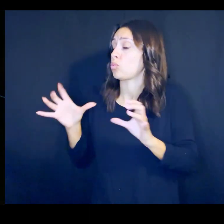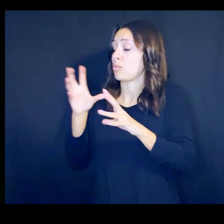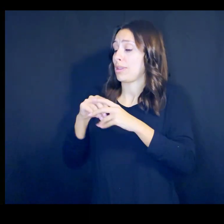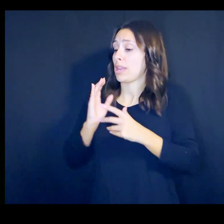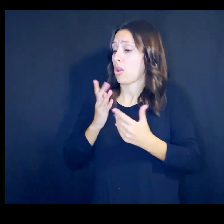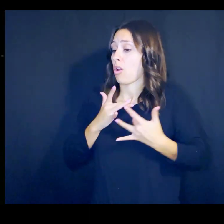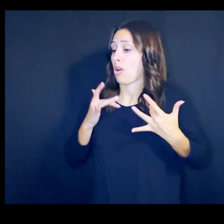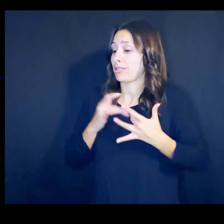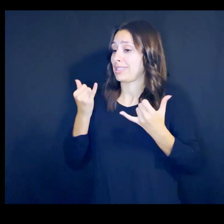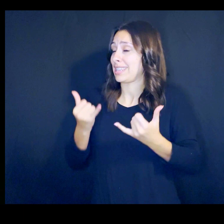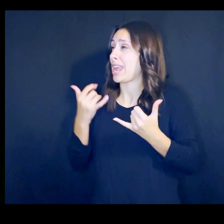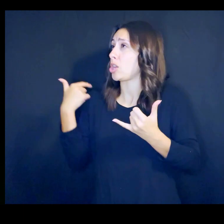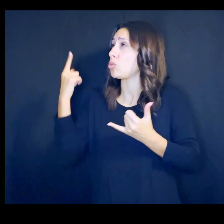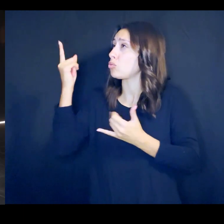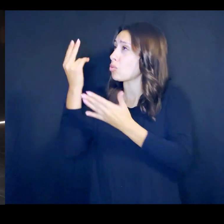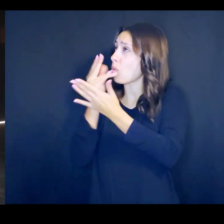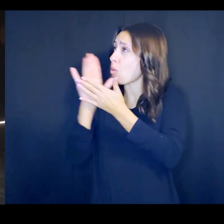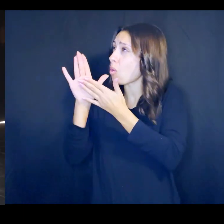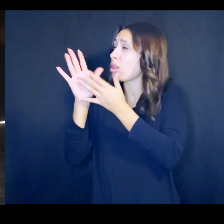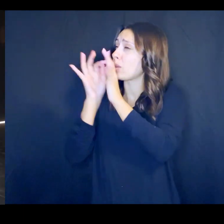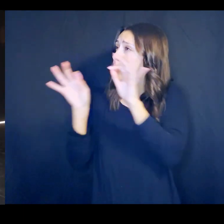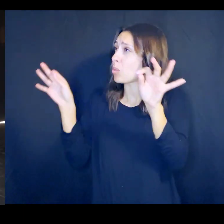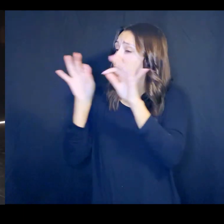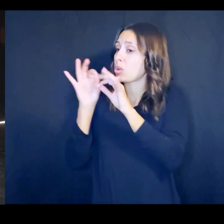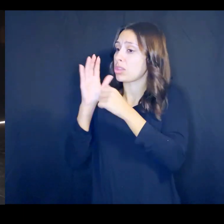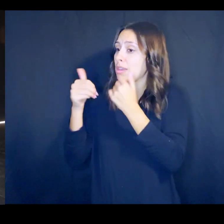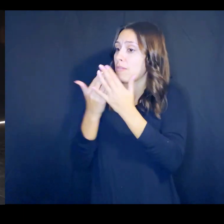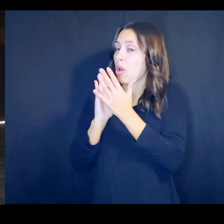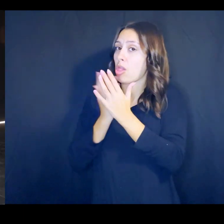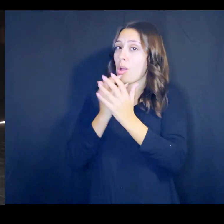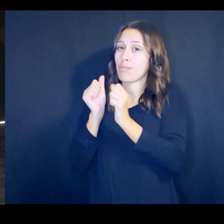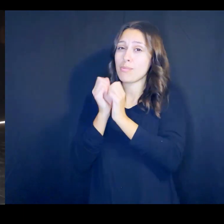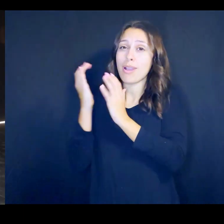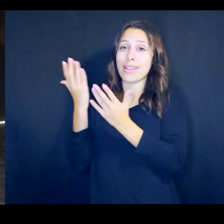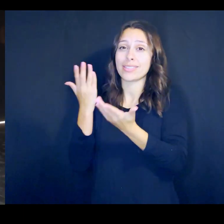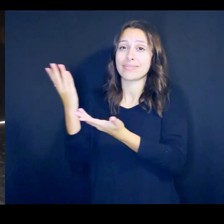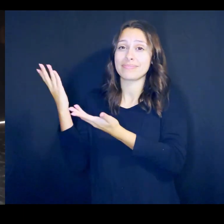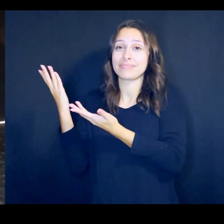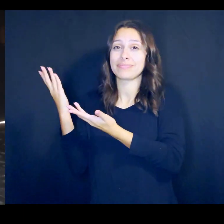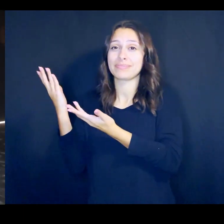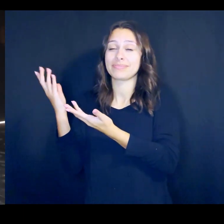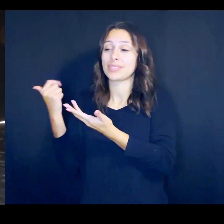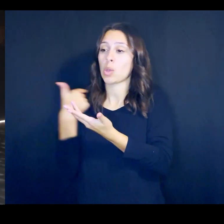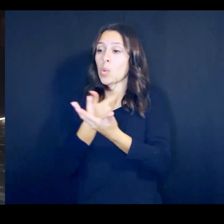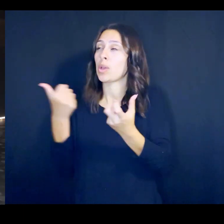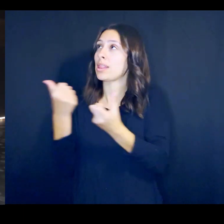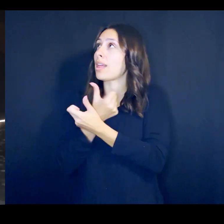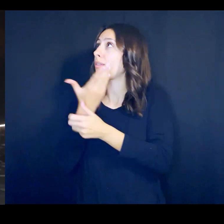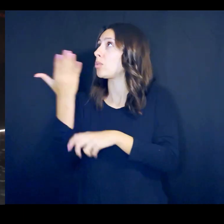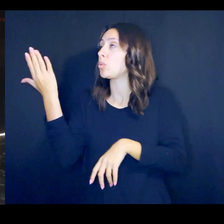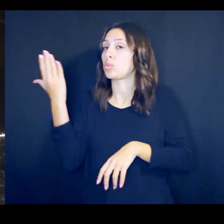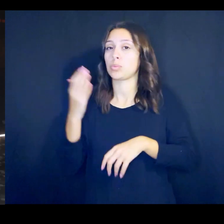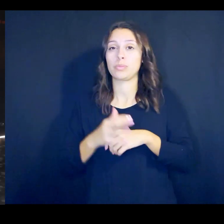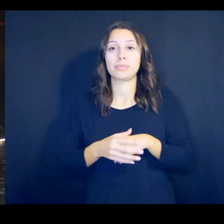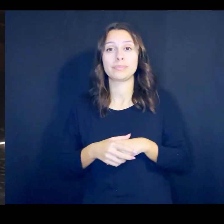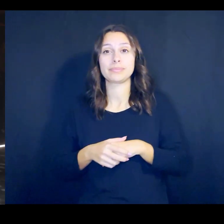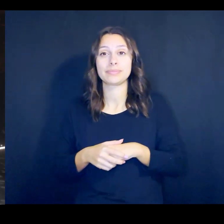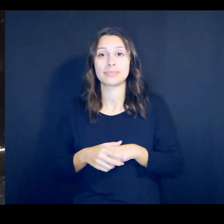our hearts today. You're so holy. You're so worthy of all of our praise. We love you.